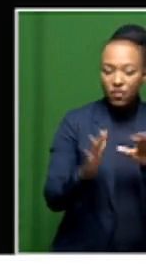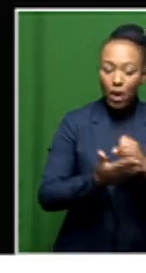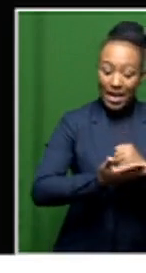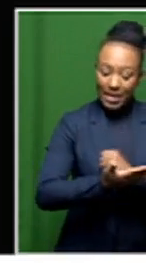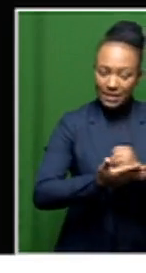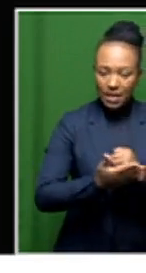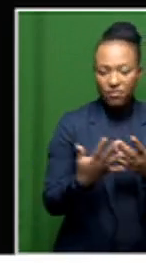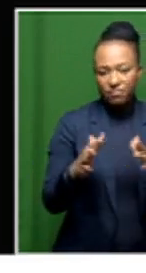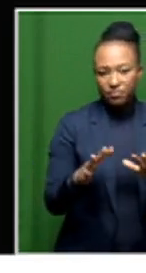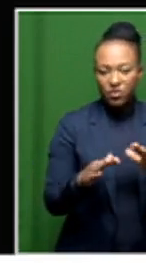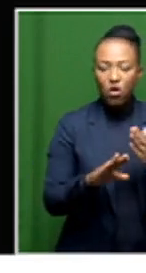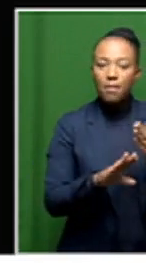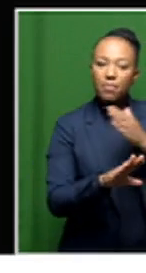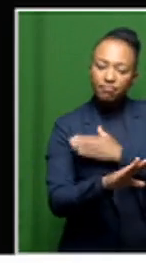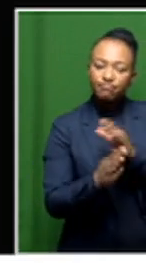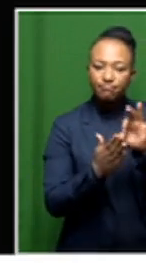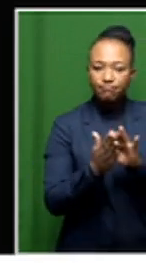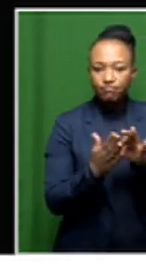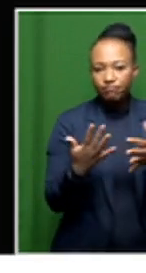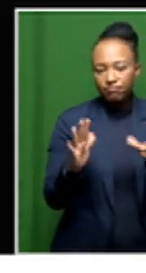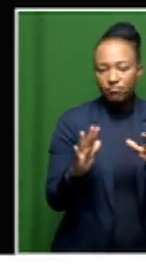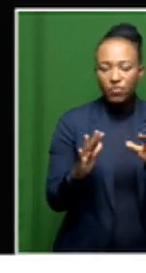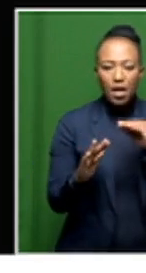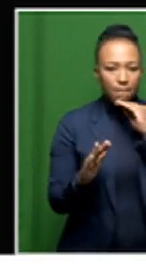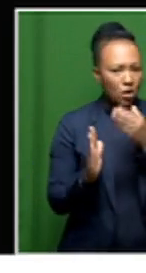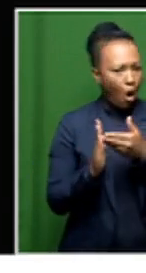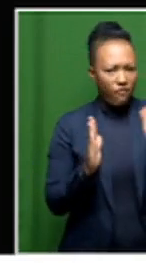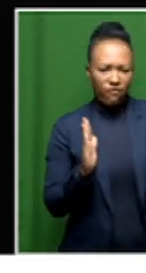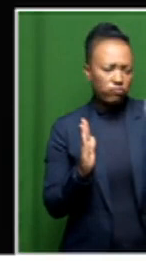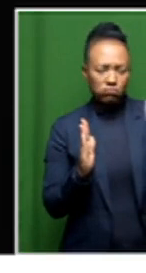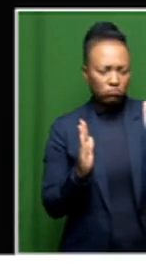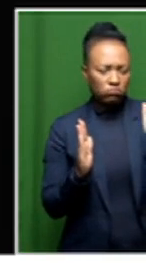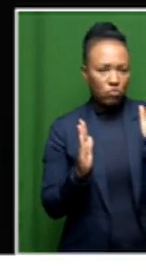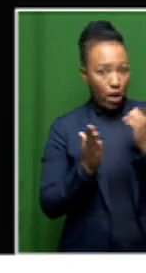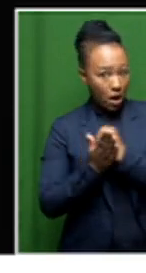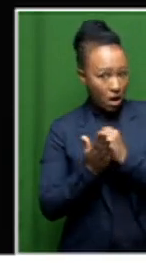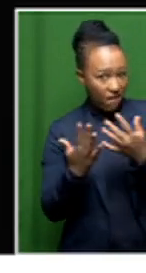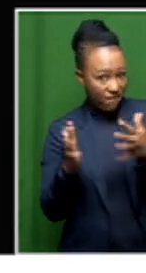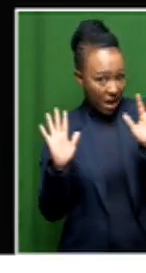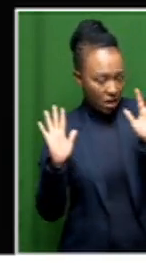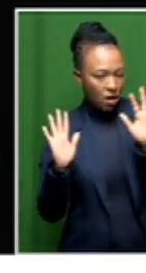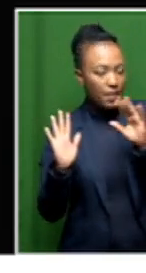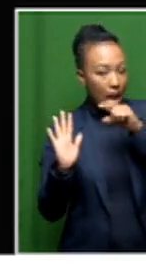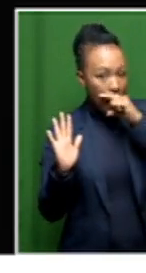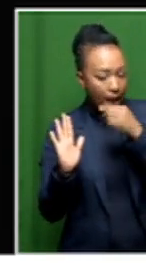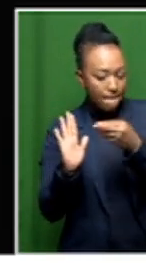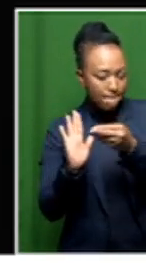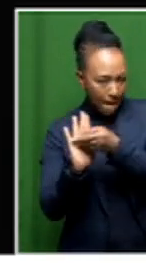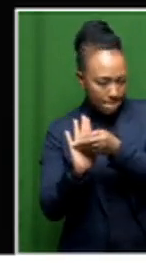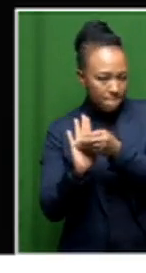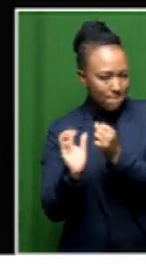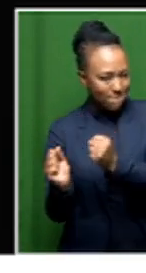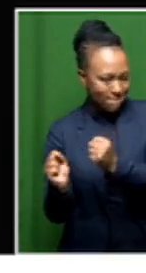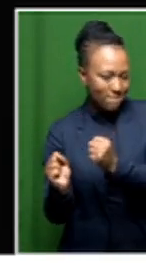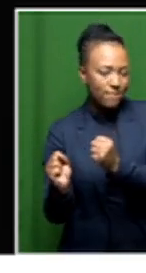registered during a previous election. You are not removed, you remain on the roll until you consciously come and ask